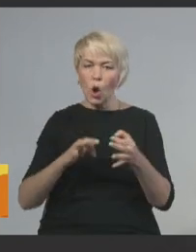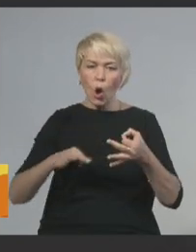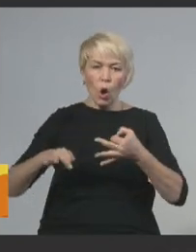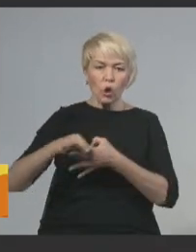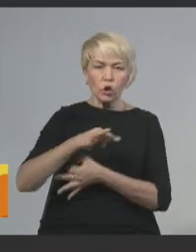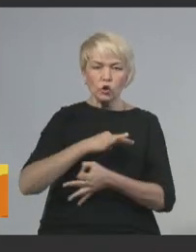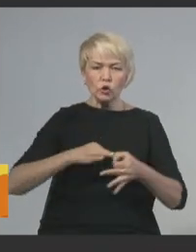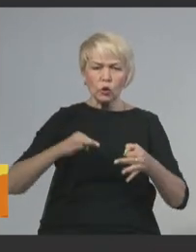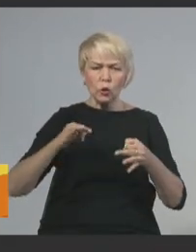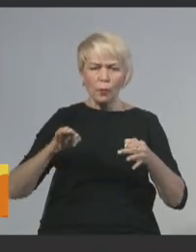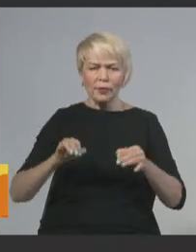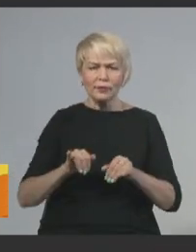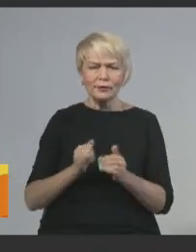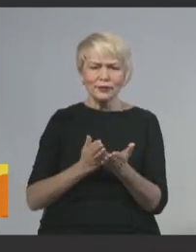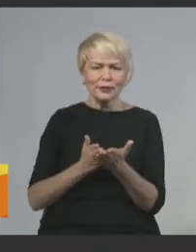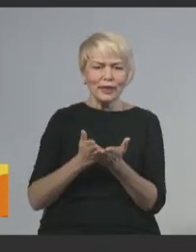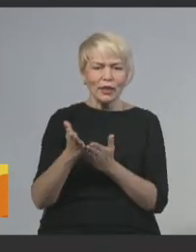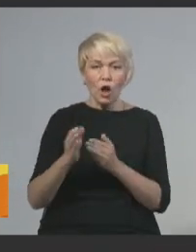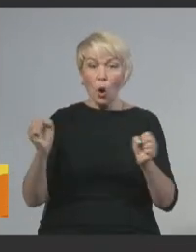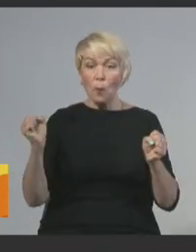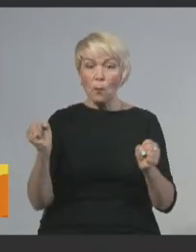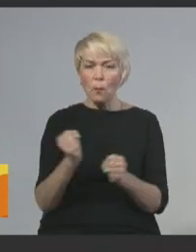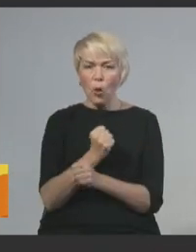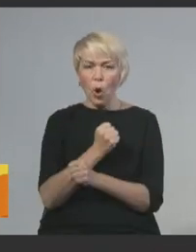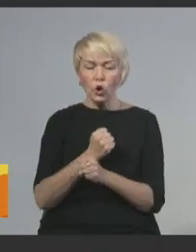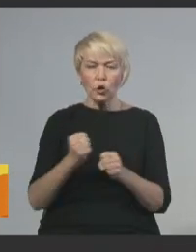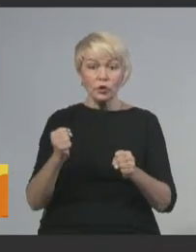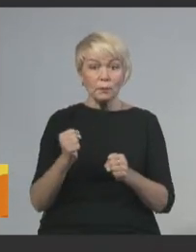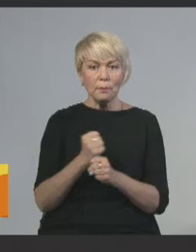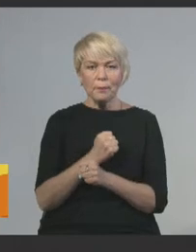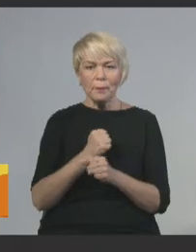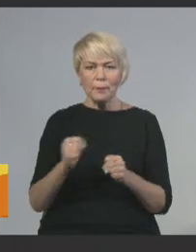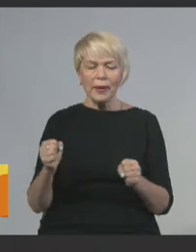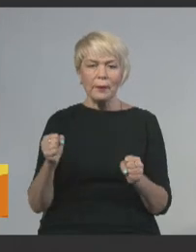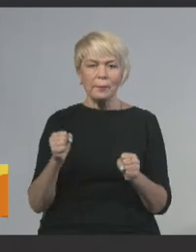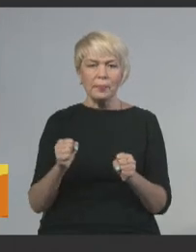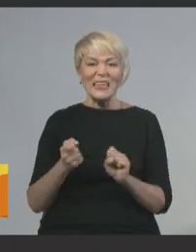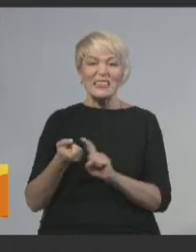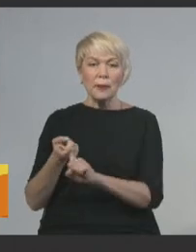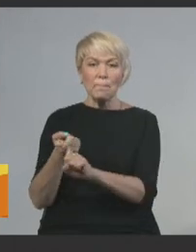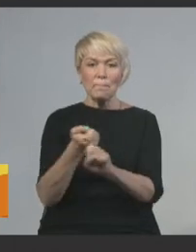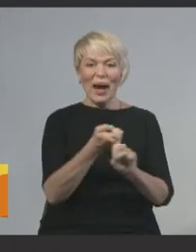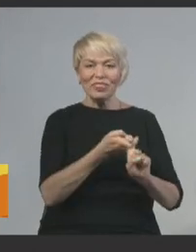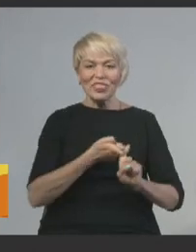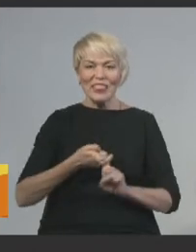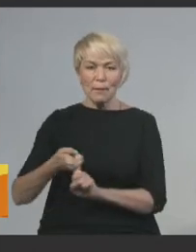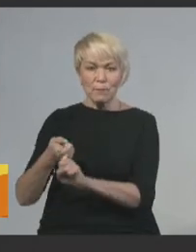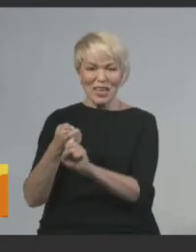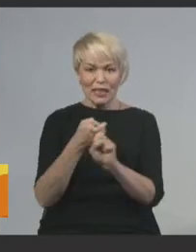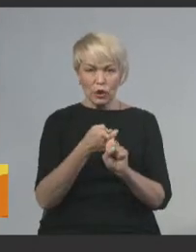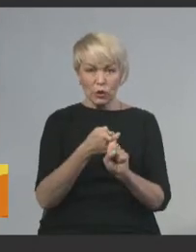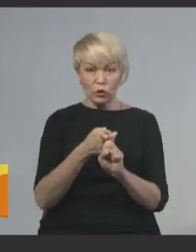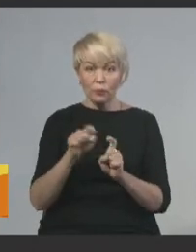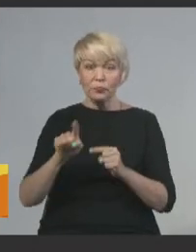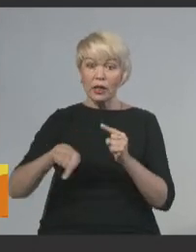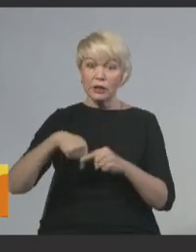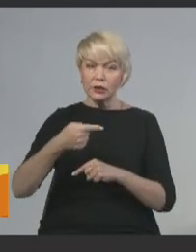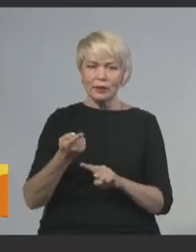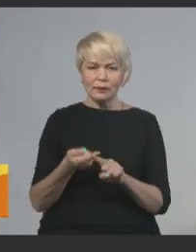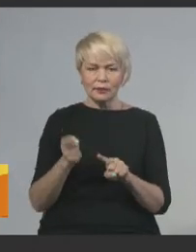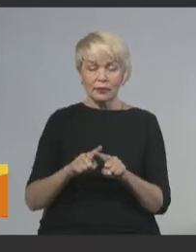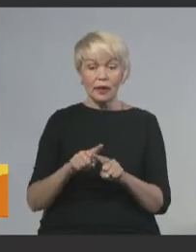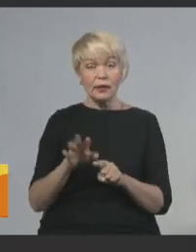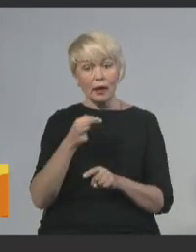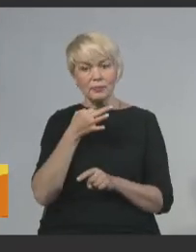combat this pandemic and because of this i would say that people